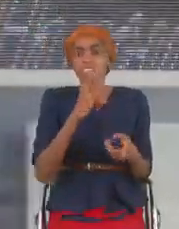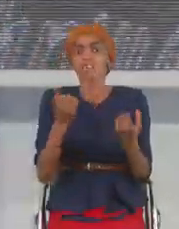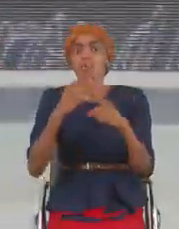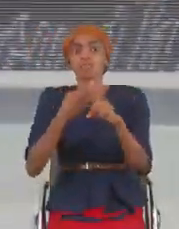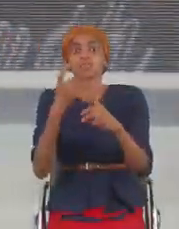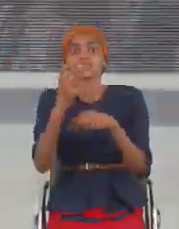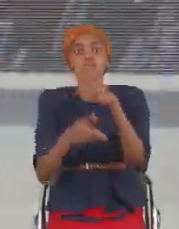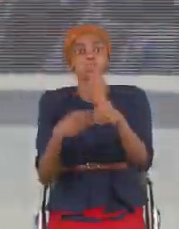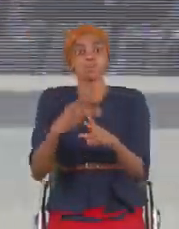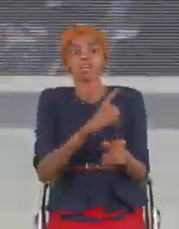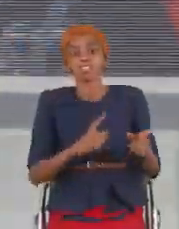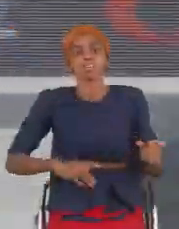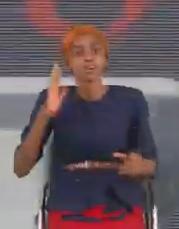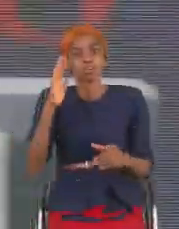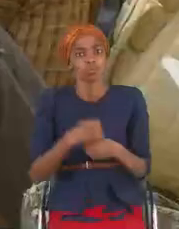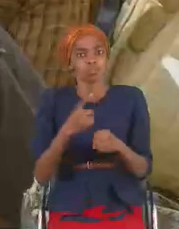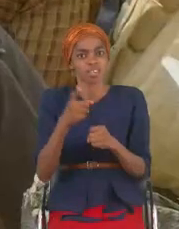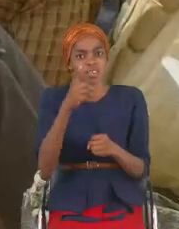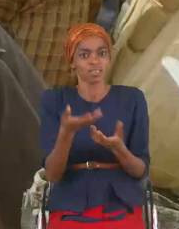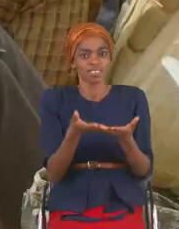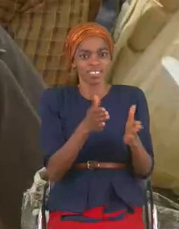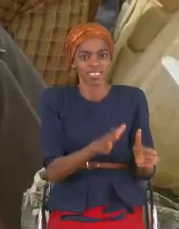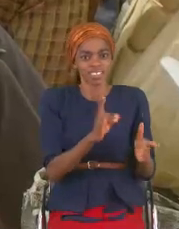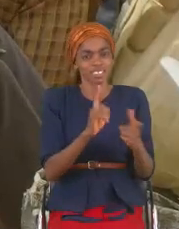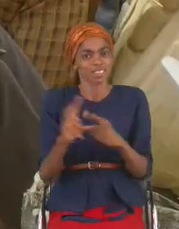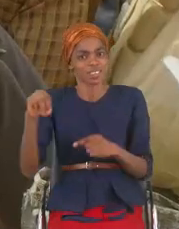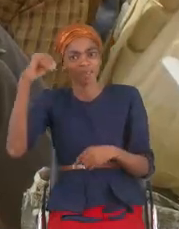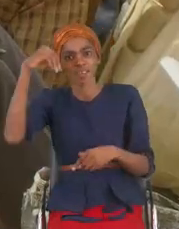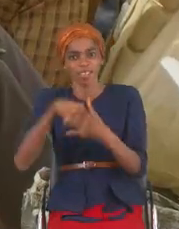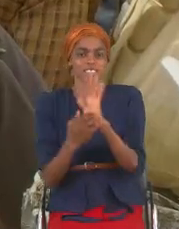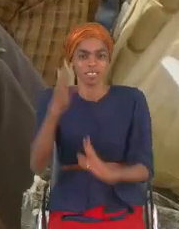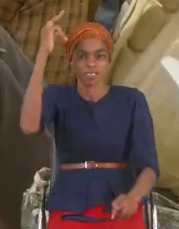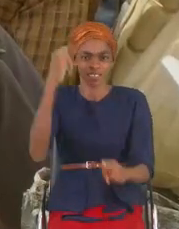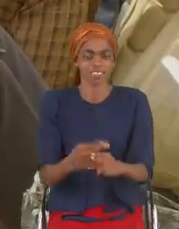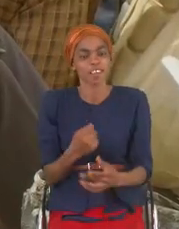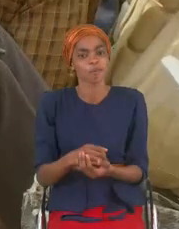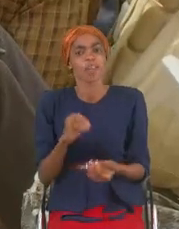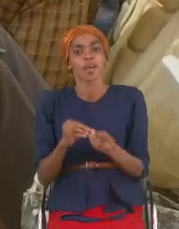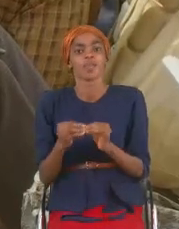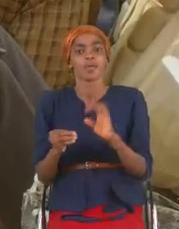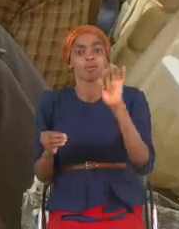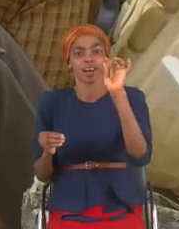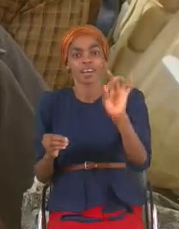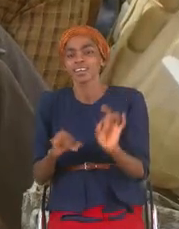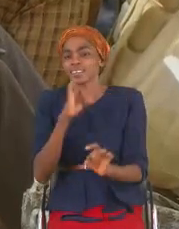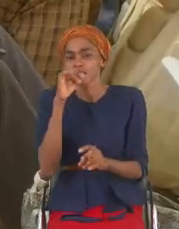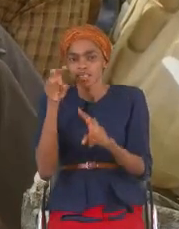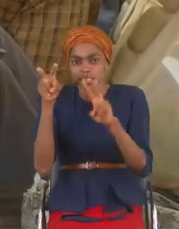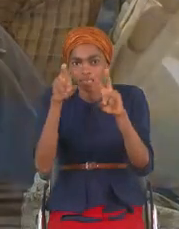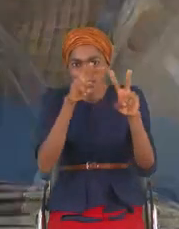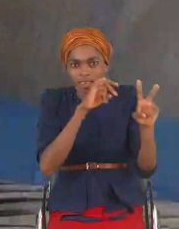the Lord will make you dead to them in Jesus' name. Number eight is seeking